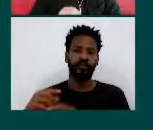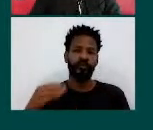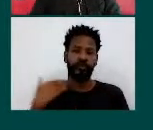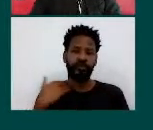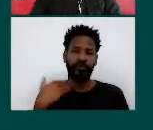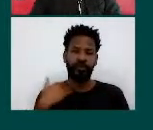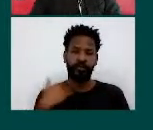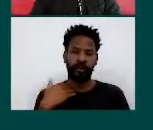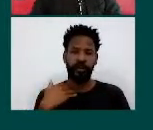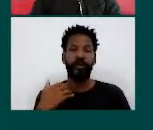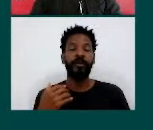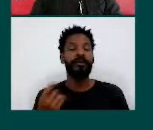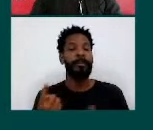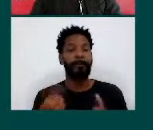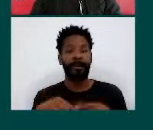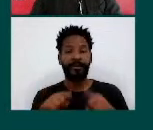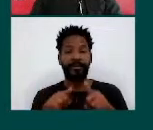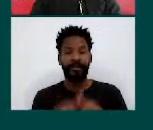the university